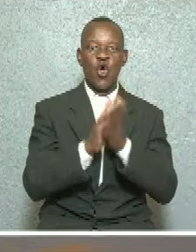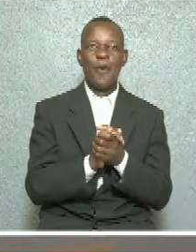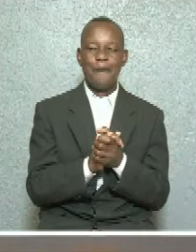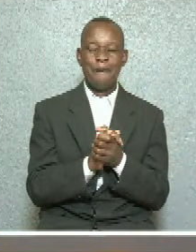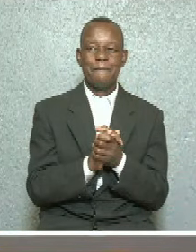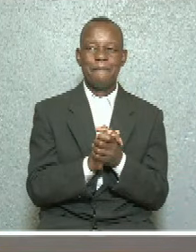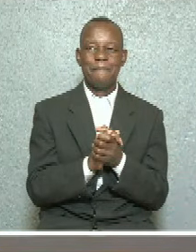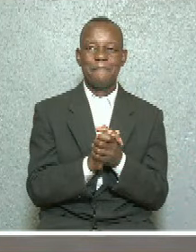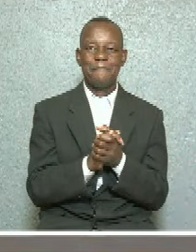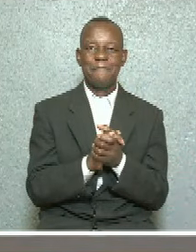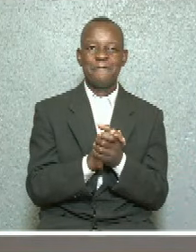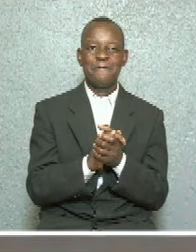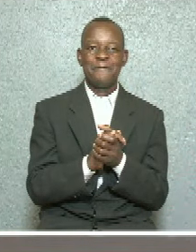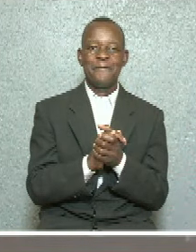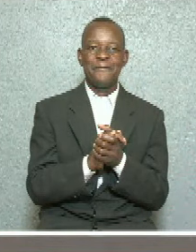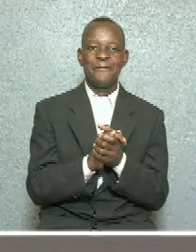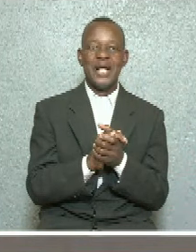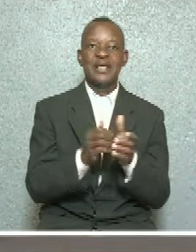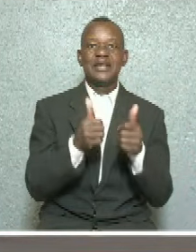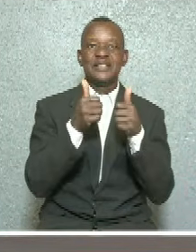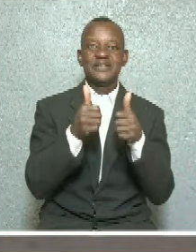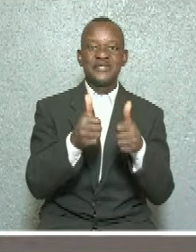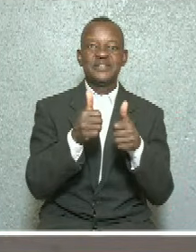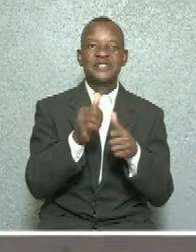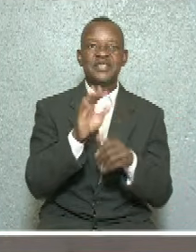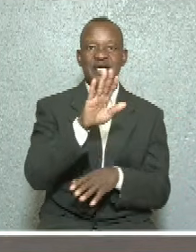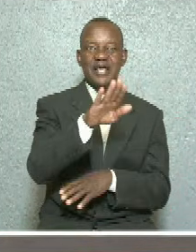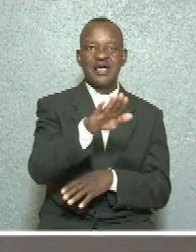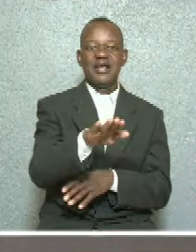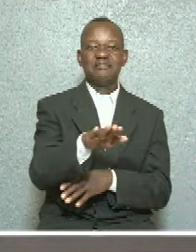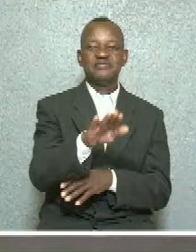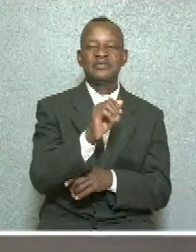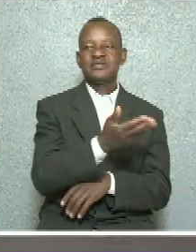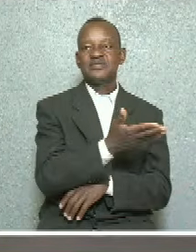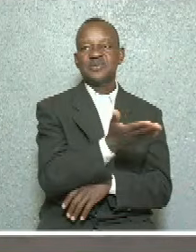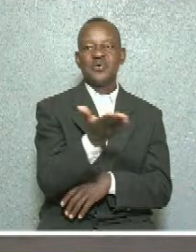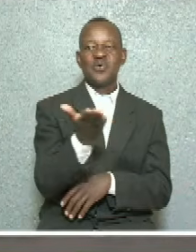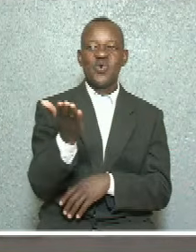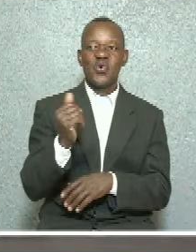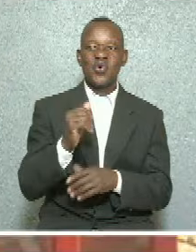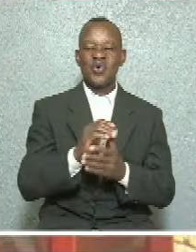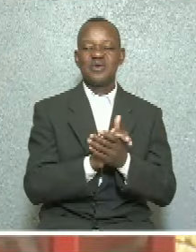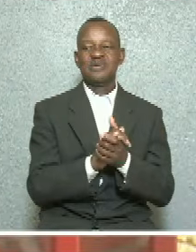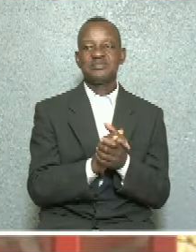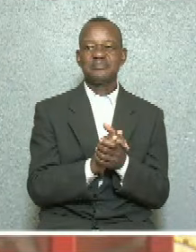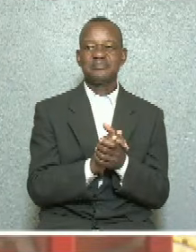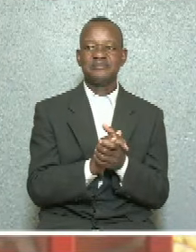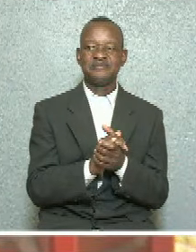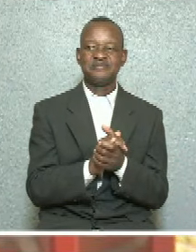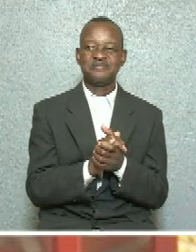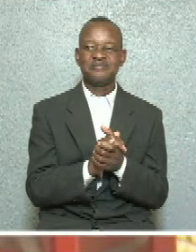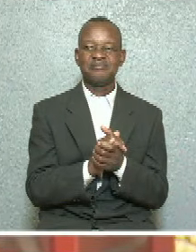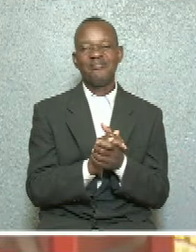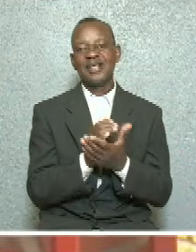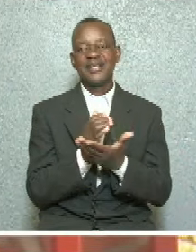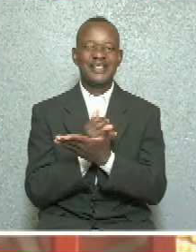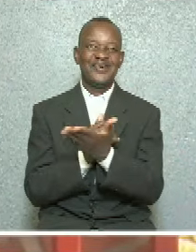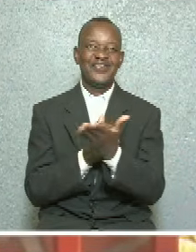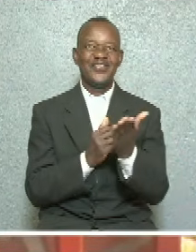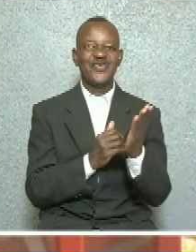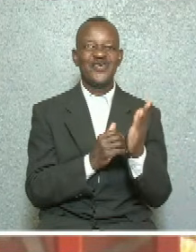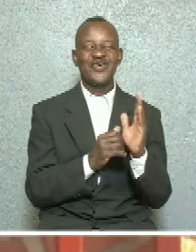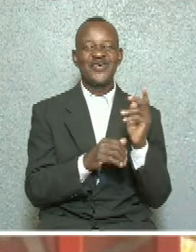A very good afternoon to everybody. A very good afternoon to all dear esteemed guests here with us